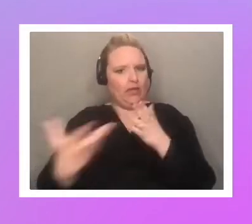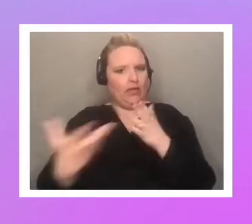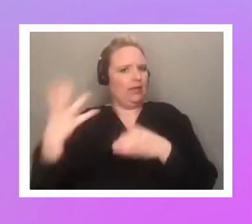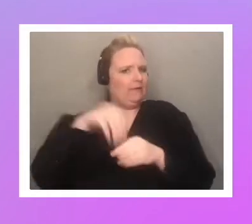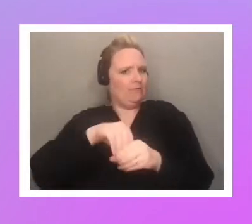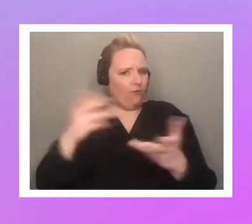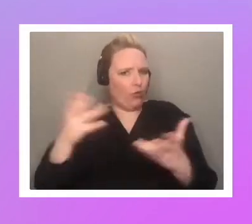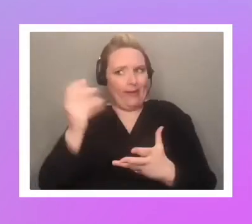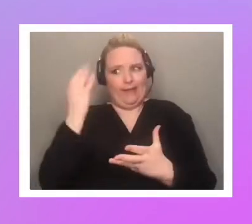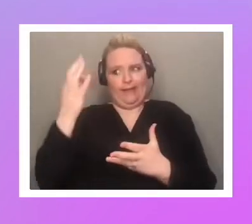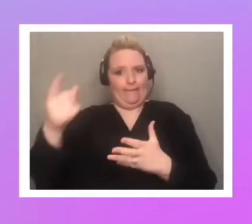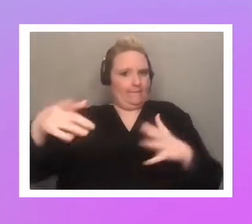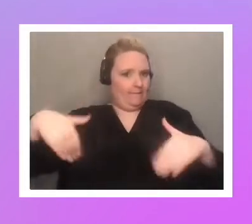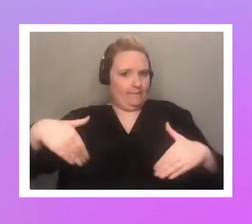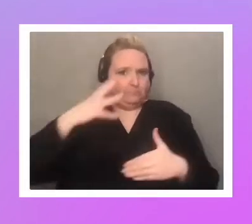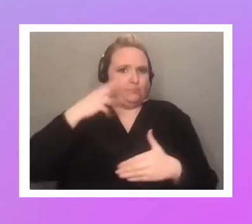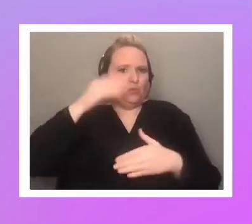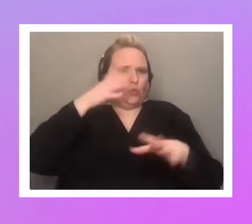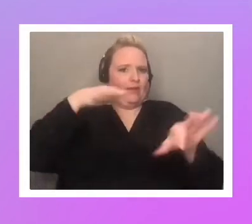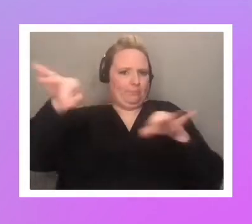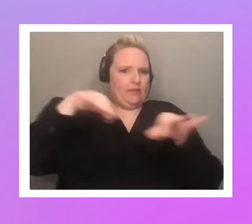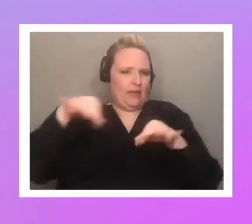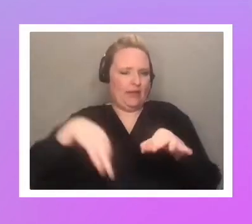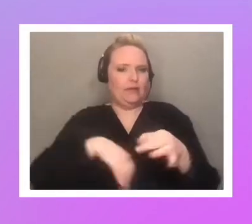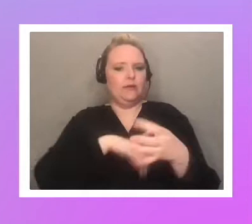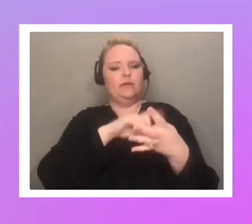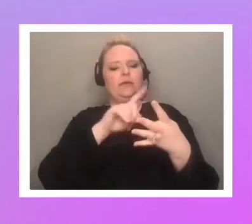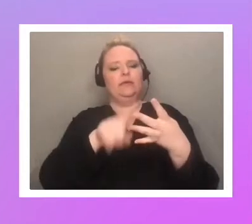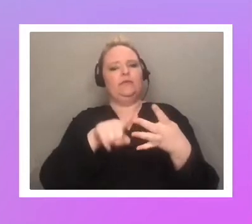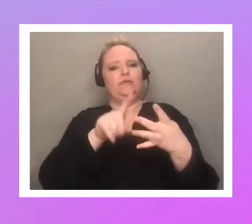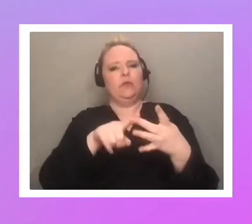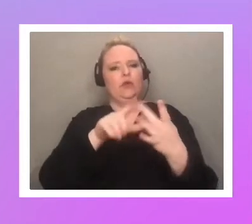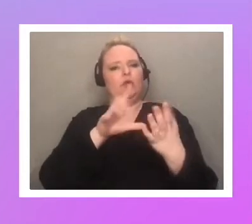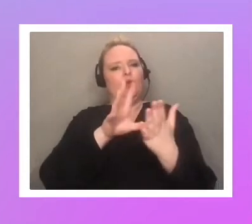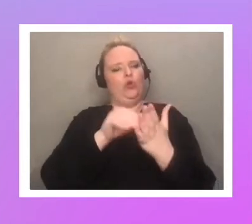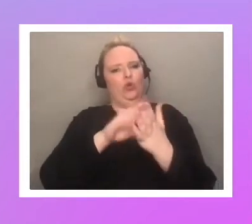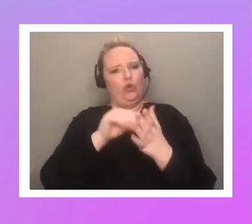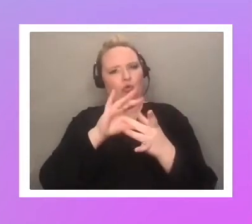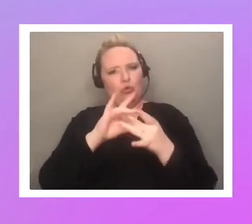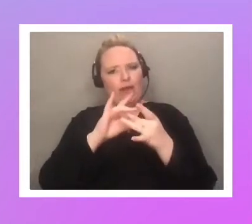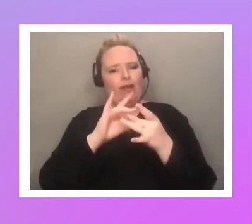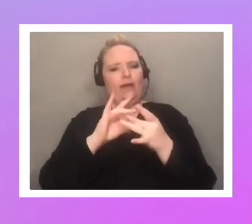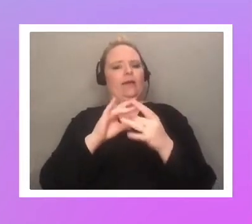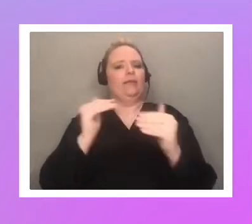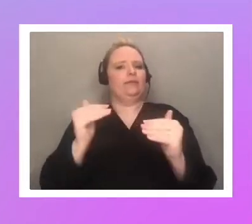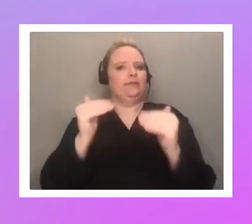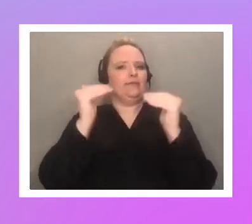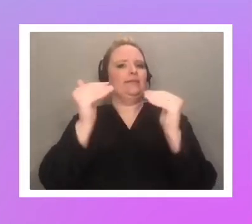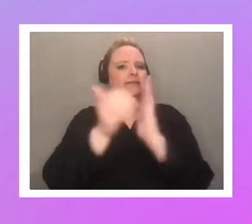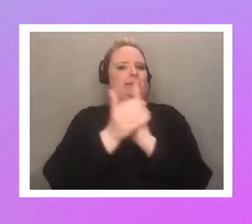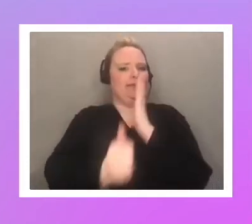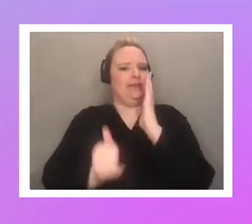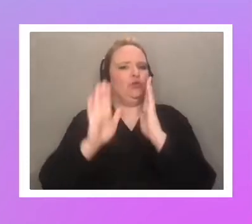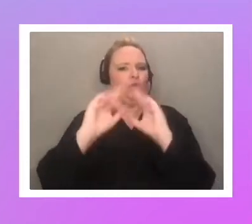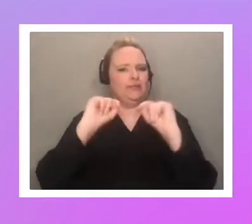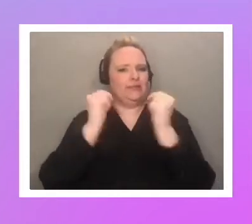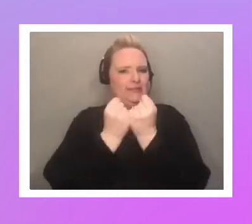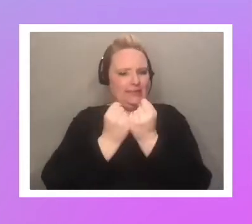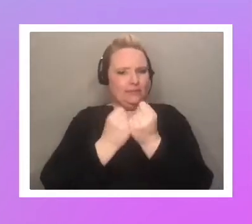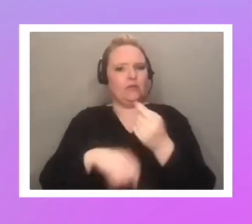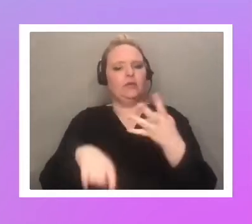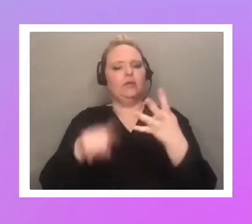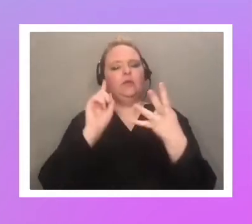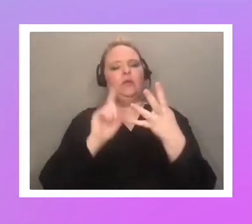new to the process. Part 2 is learning about upskilling your team. Part